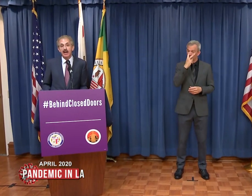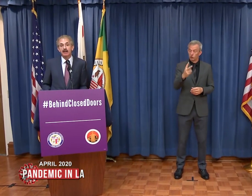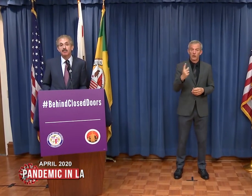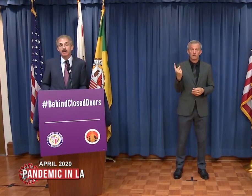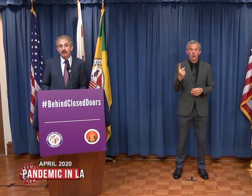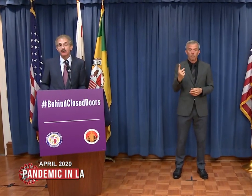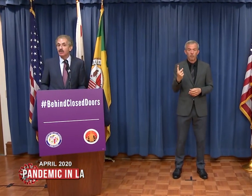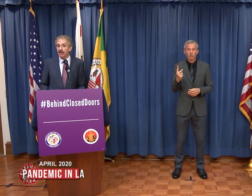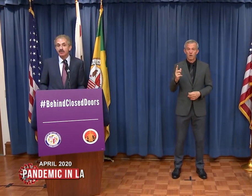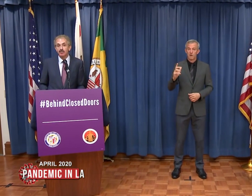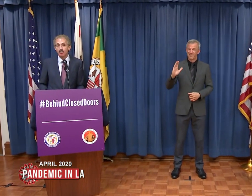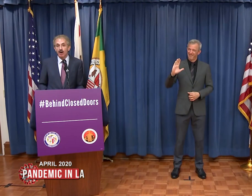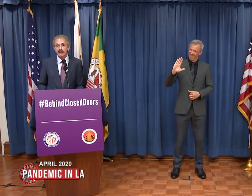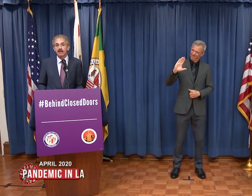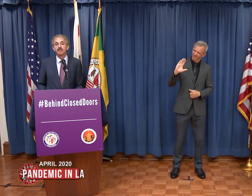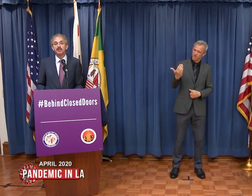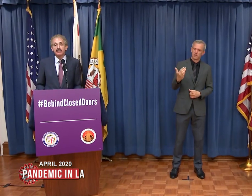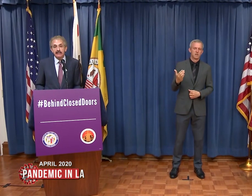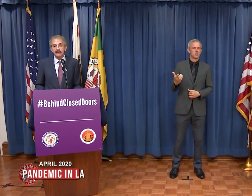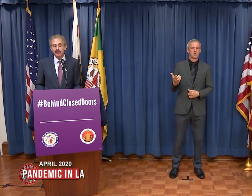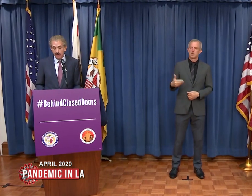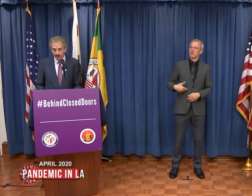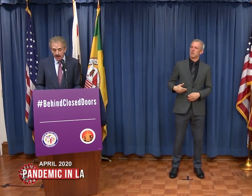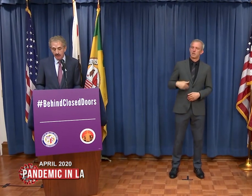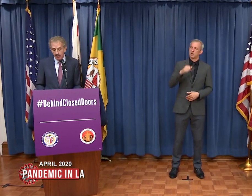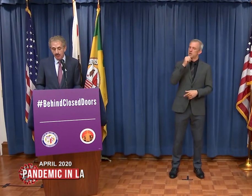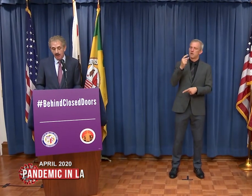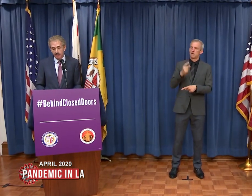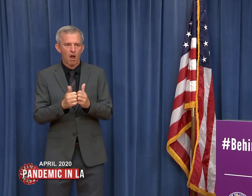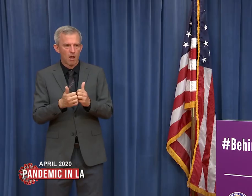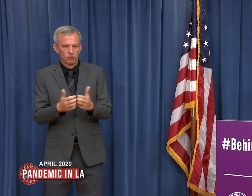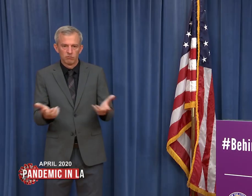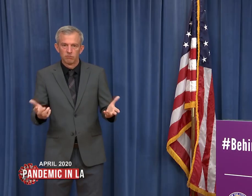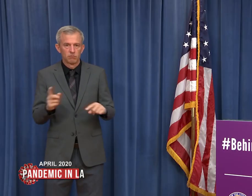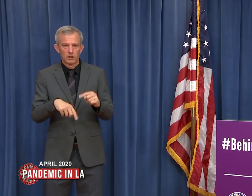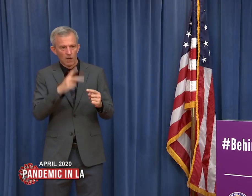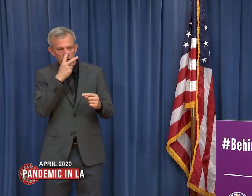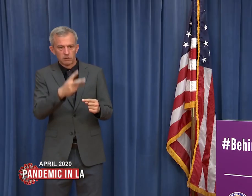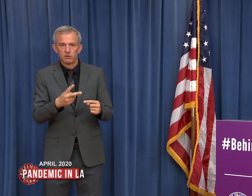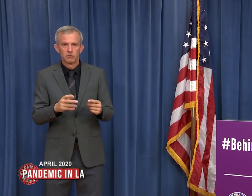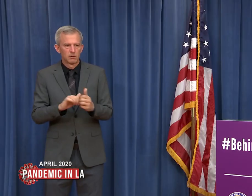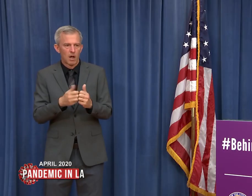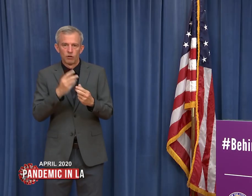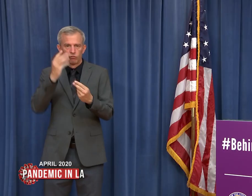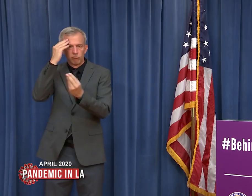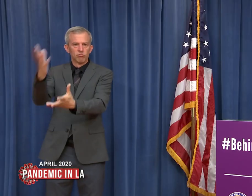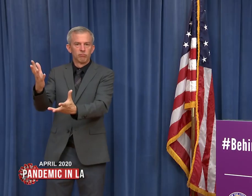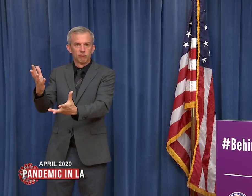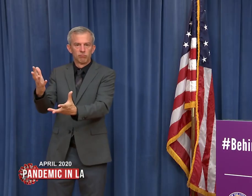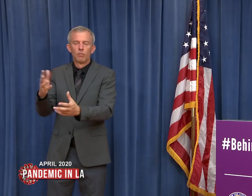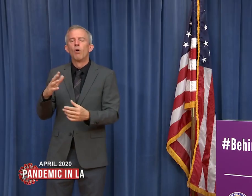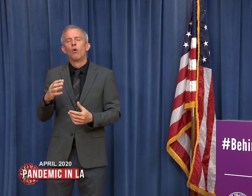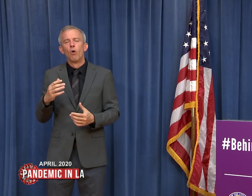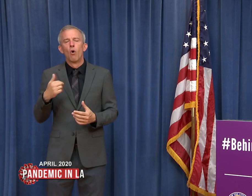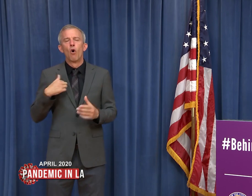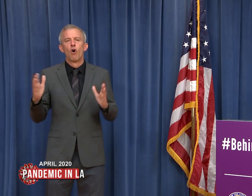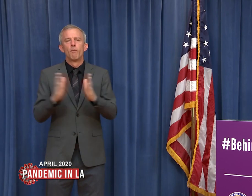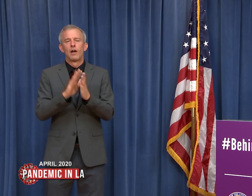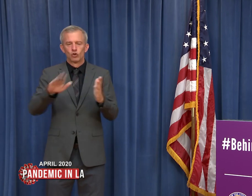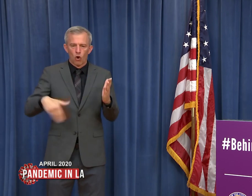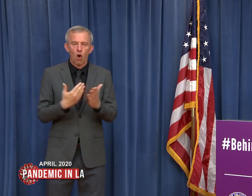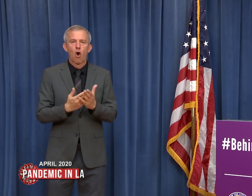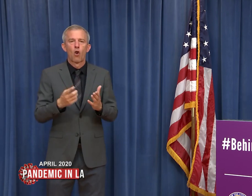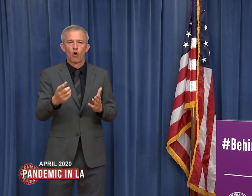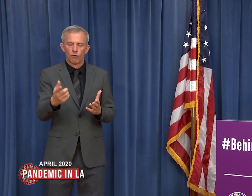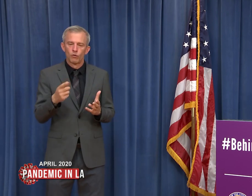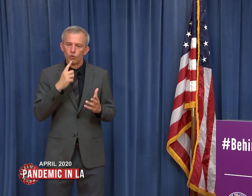something that appears not to be right, please say something. I'm asking all of you to step up and share